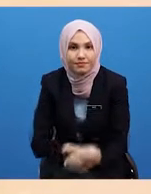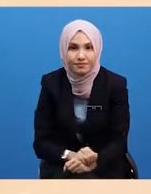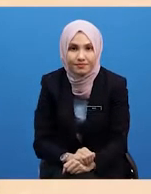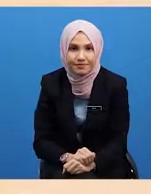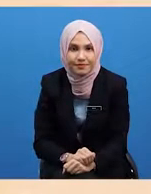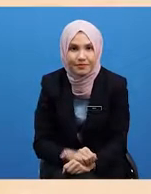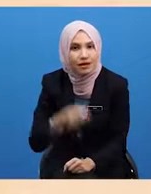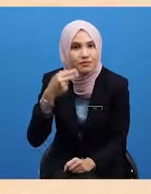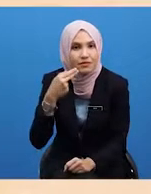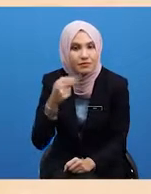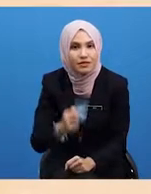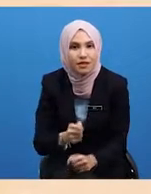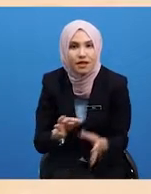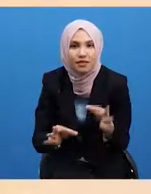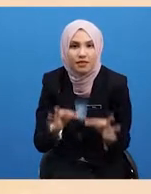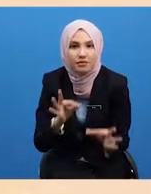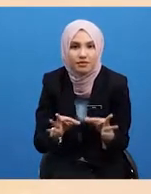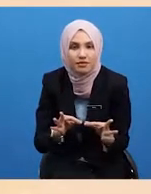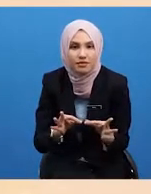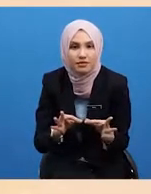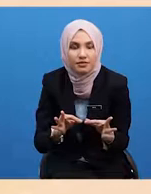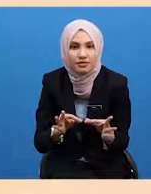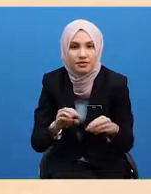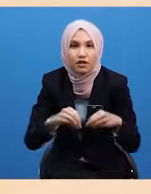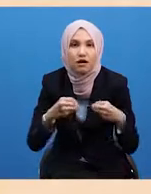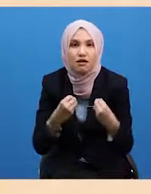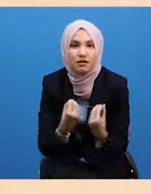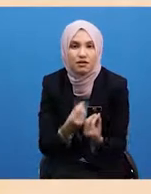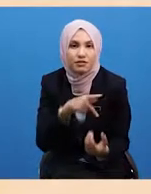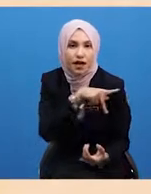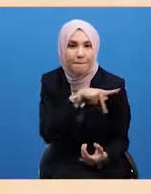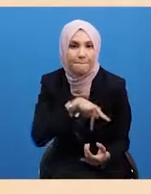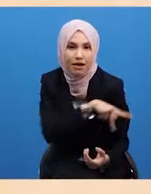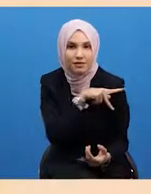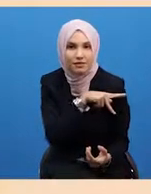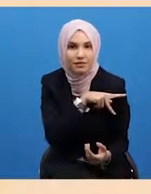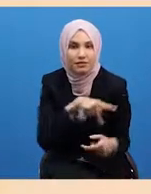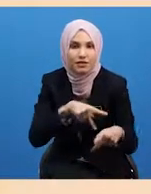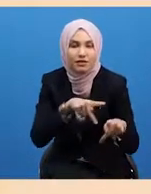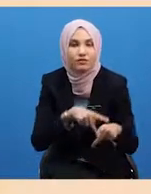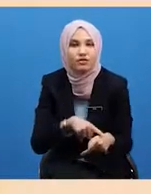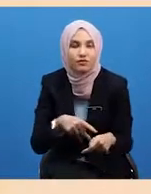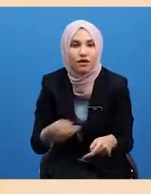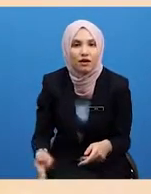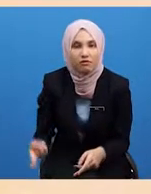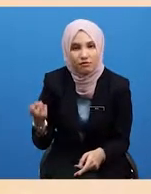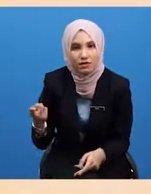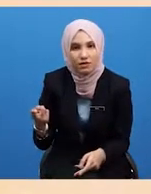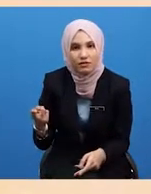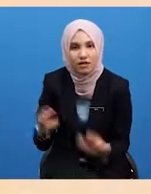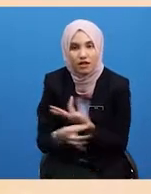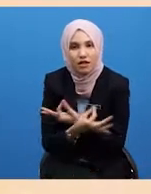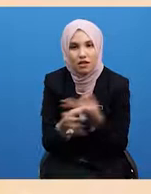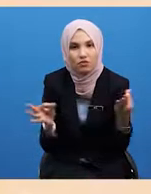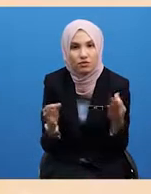Mrs. Hansen decides to organize a patriotic program to raise Liberty Bonds to show